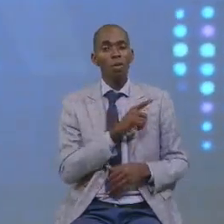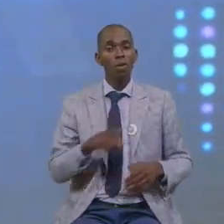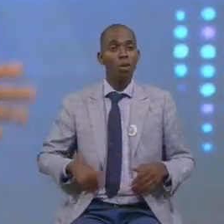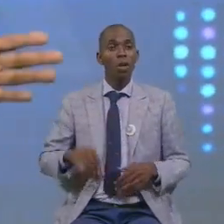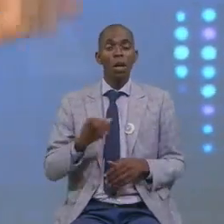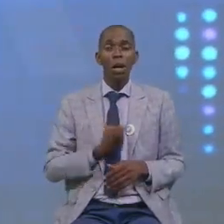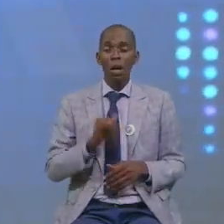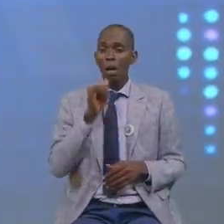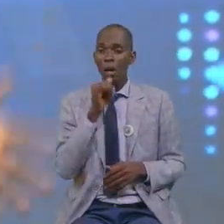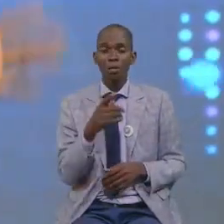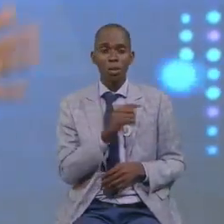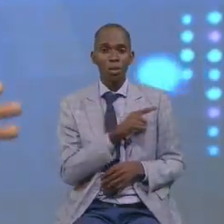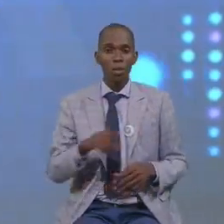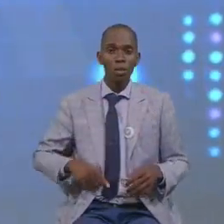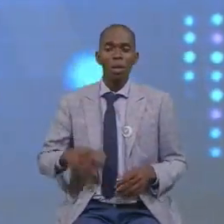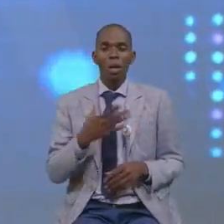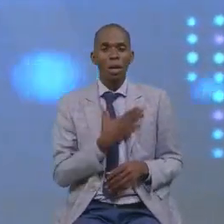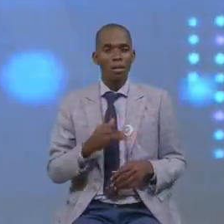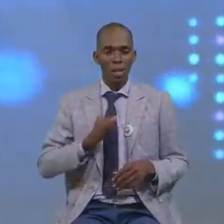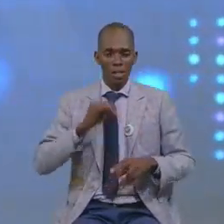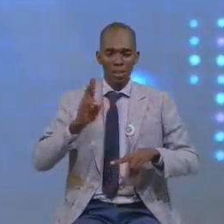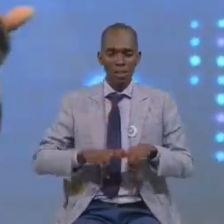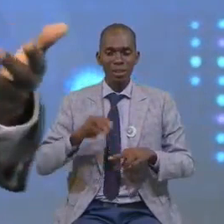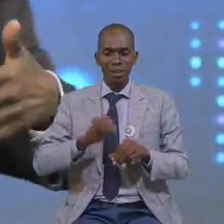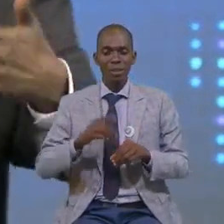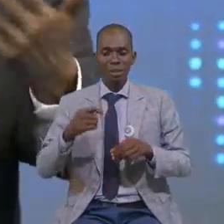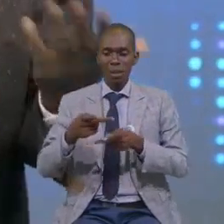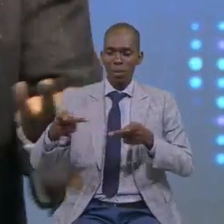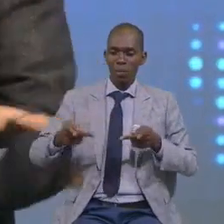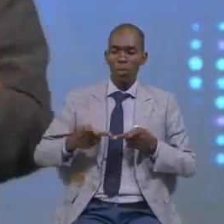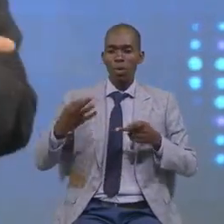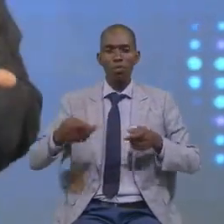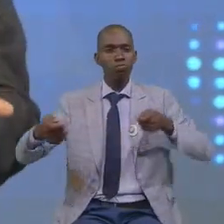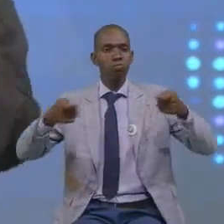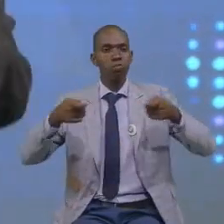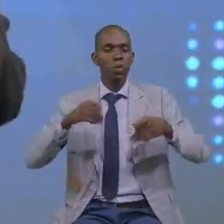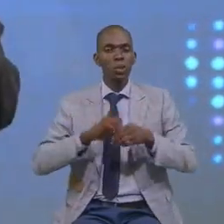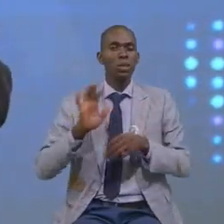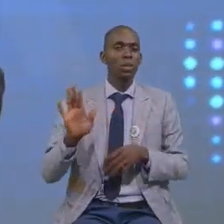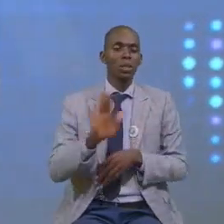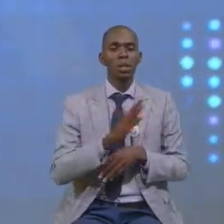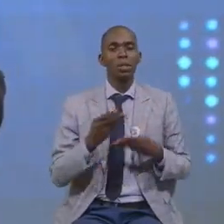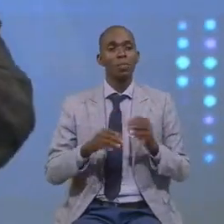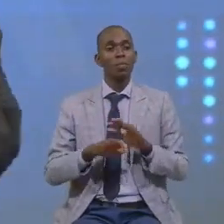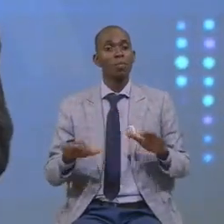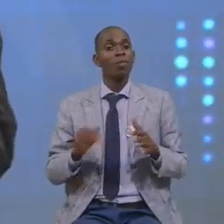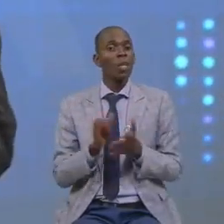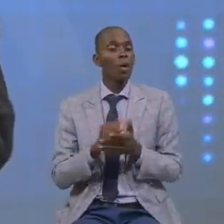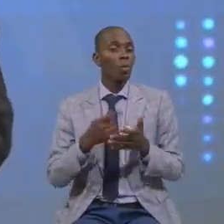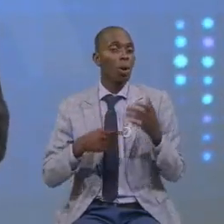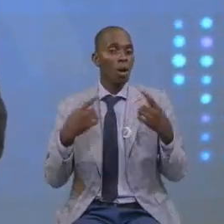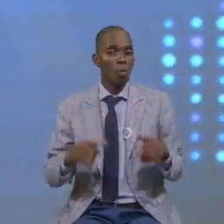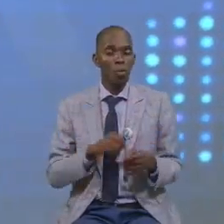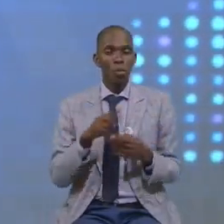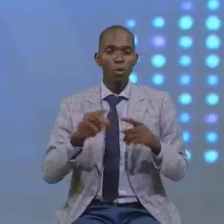the place of rulership in their life. When you give your heart to the Lord, that's what happens. I will give them